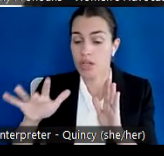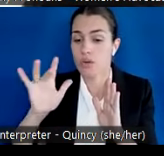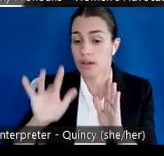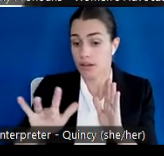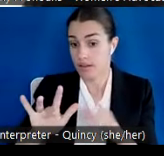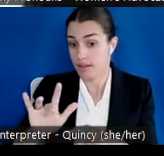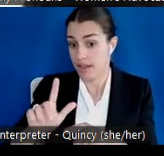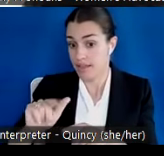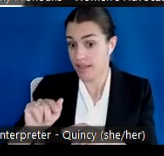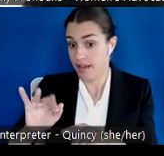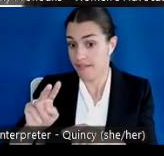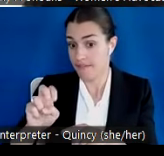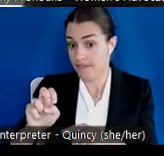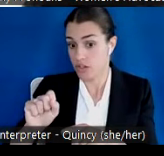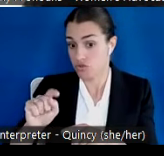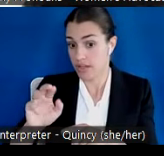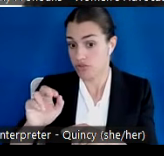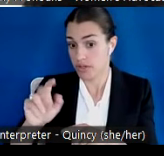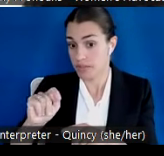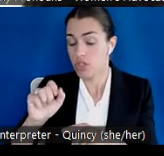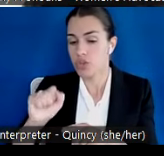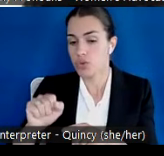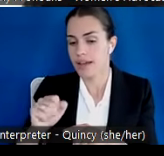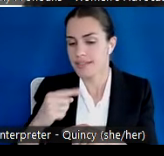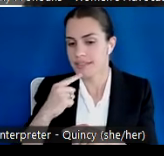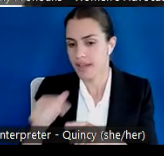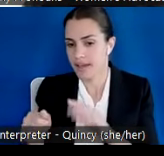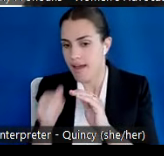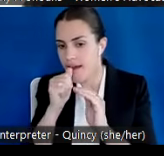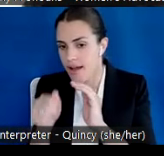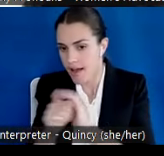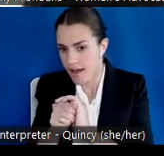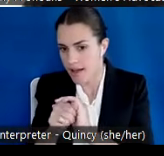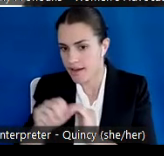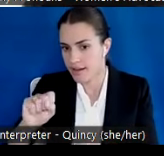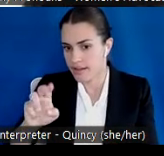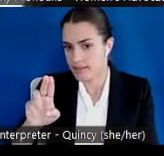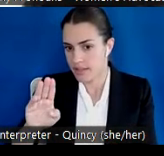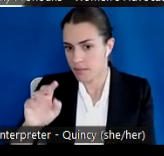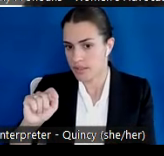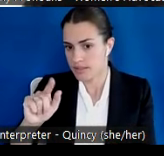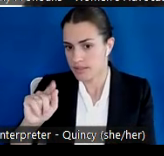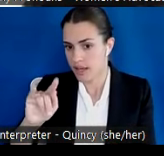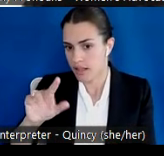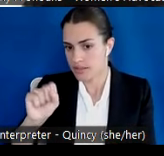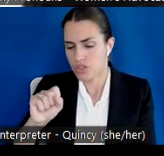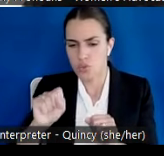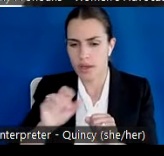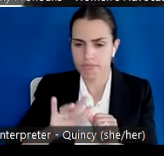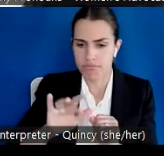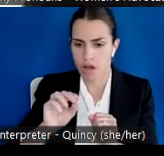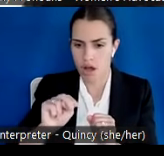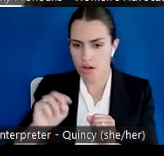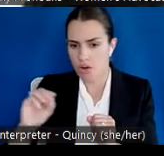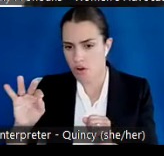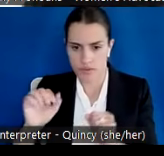and then the button that says hide subtitles. You can always bring it back at any time if you change your mind. And then before we